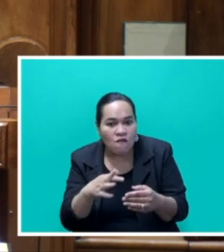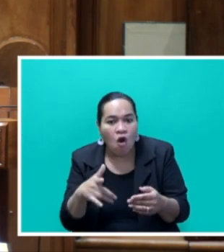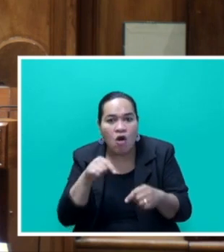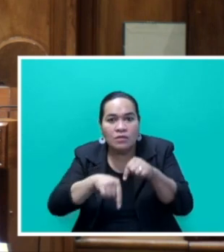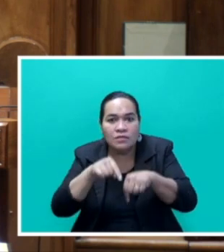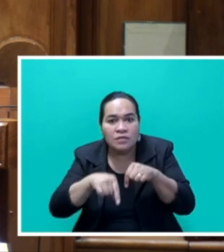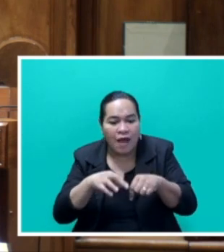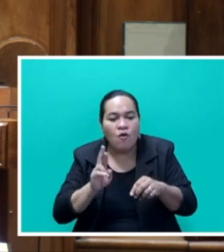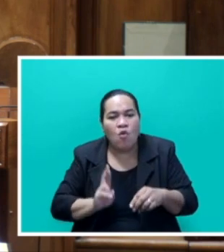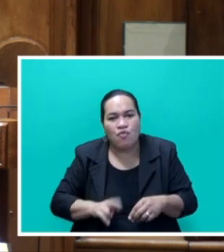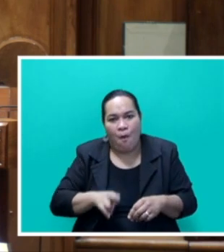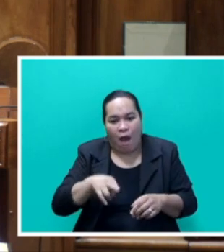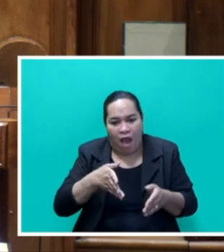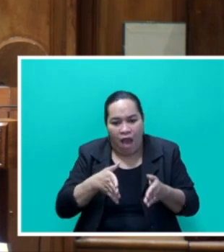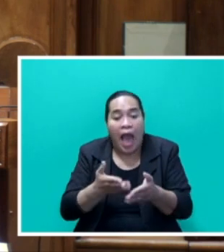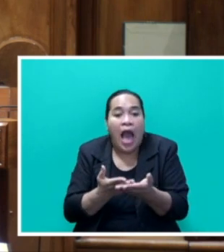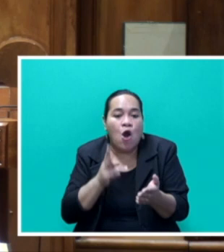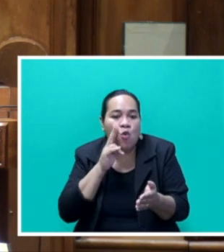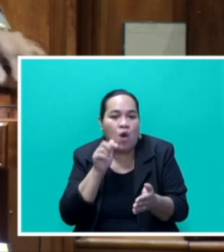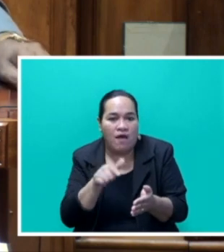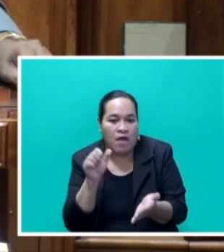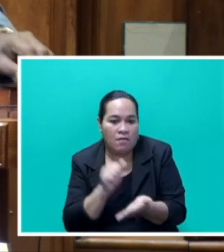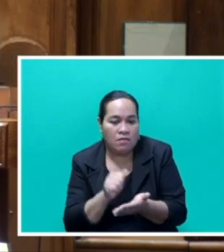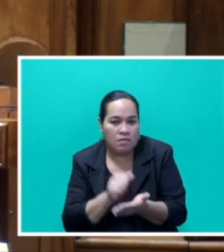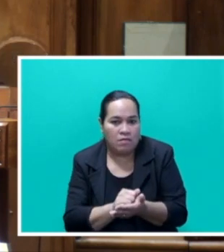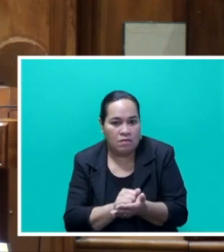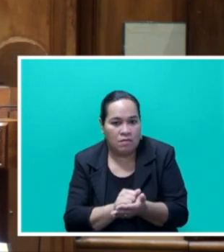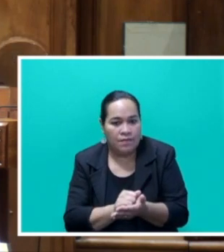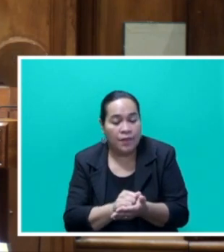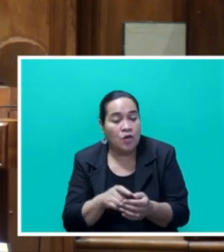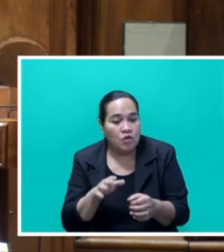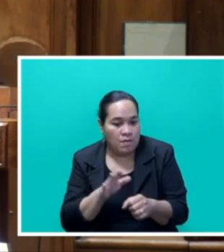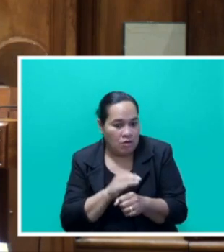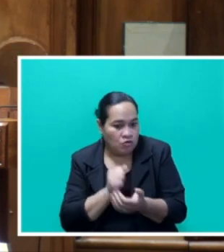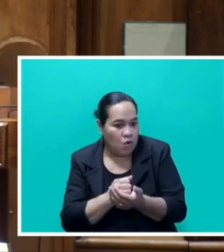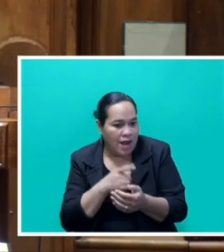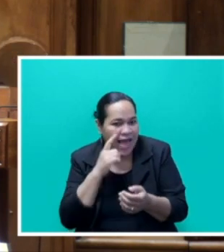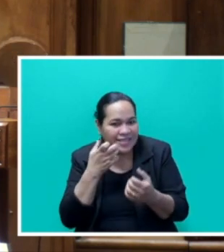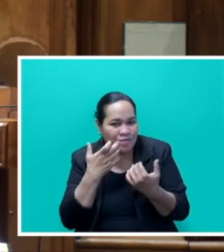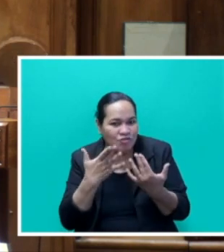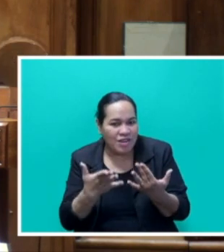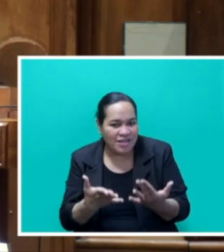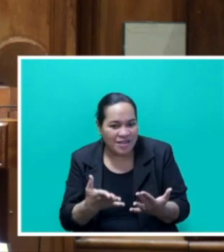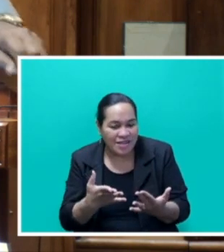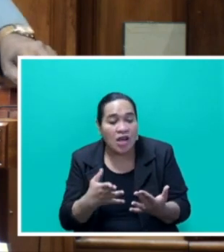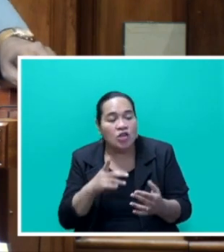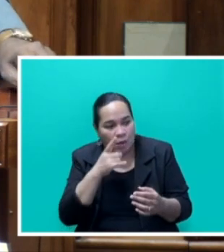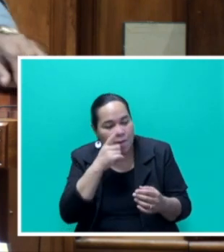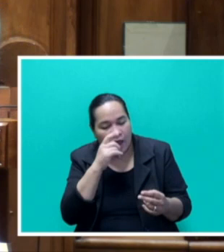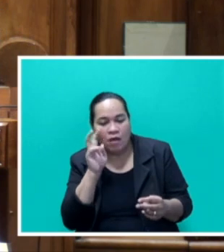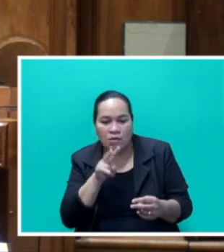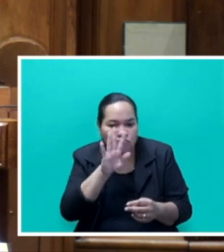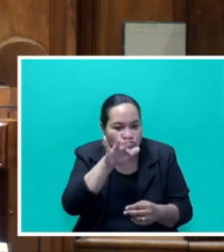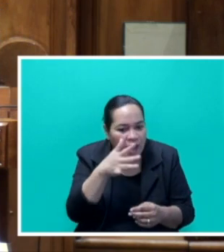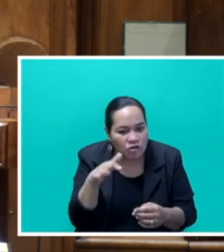Delta with a specific objective of establishing demonstration sites to showcase community-based